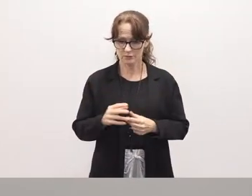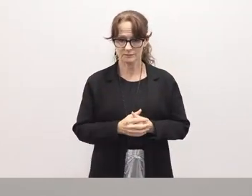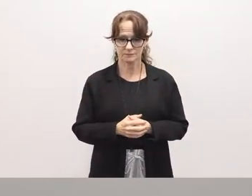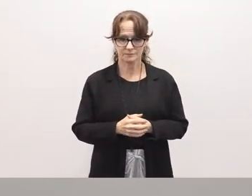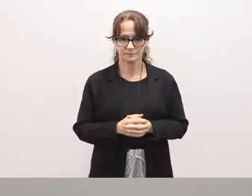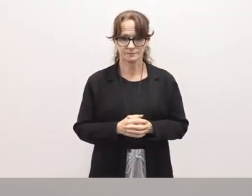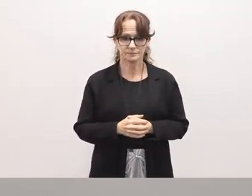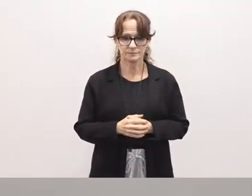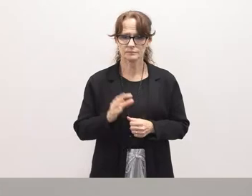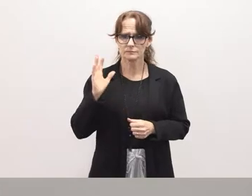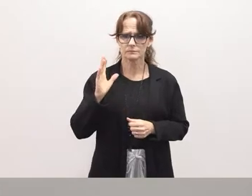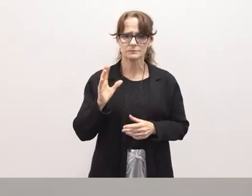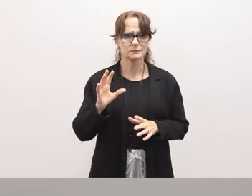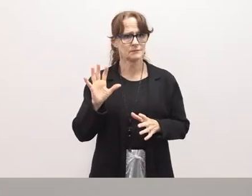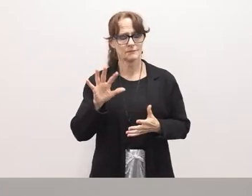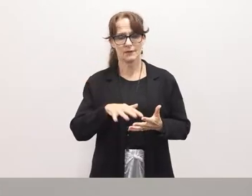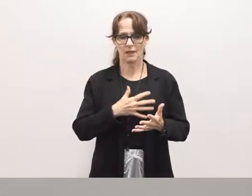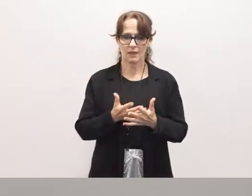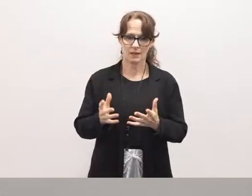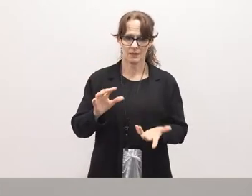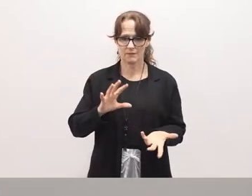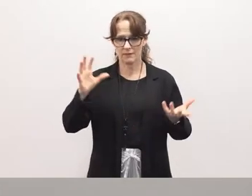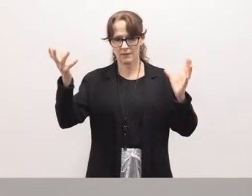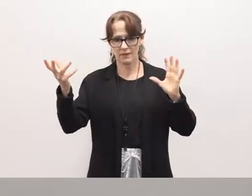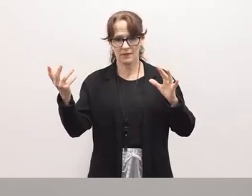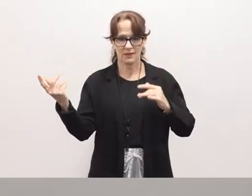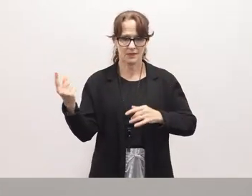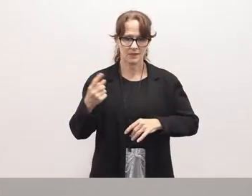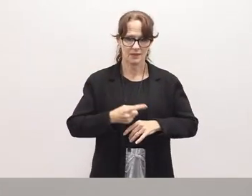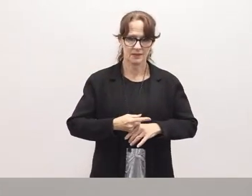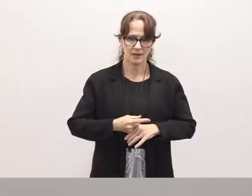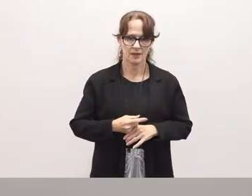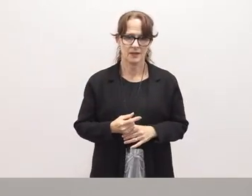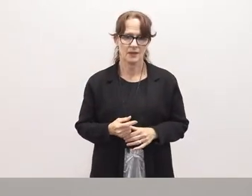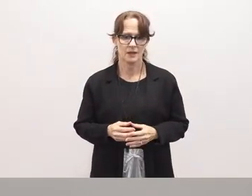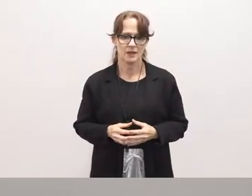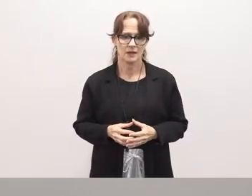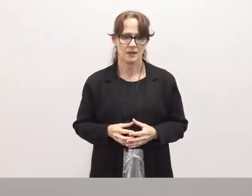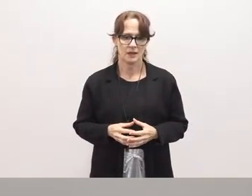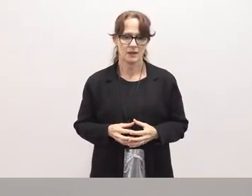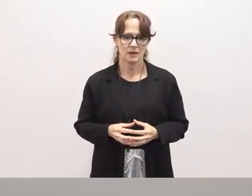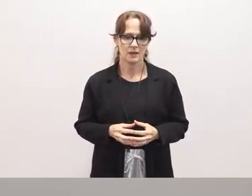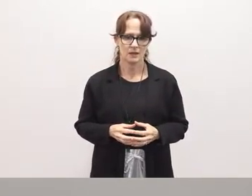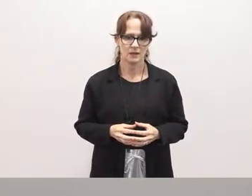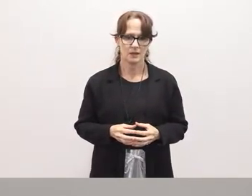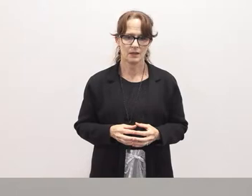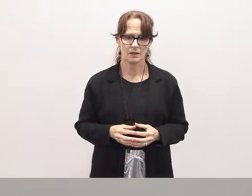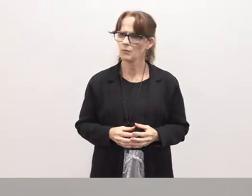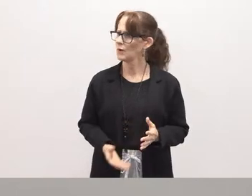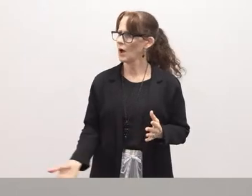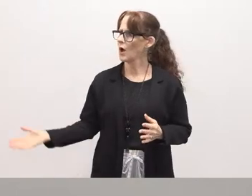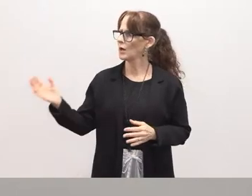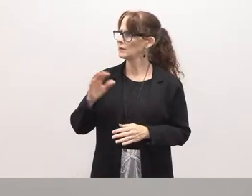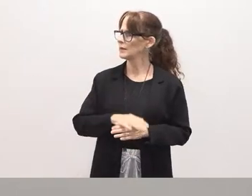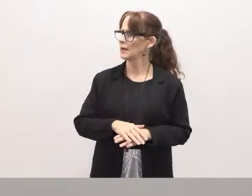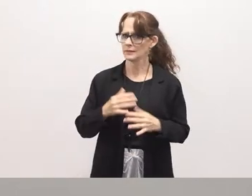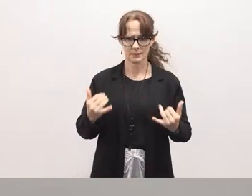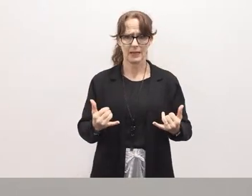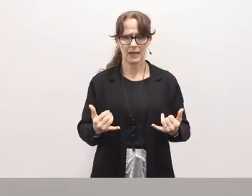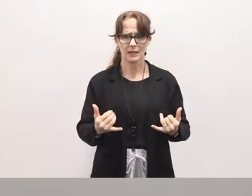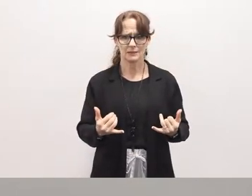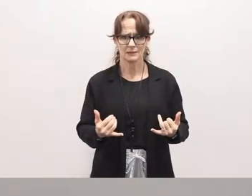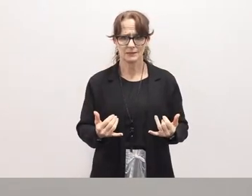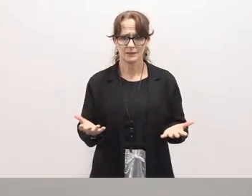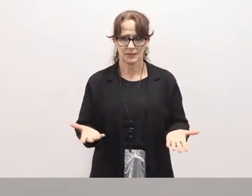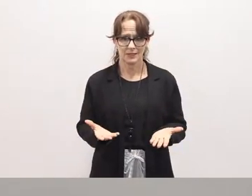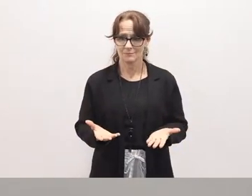and but for the crazy schedule of yesterday and today, I think we were all here all day today.